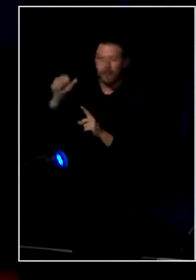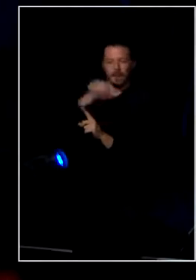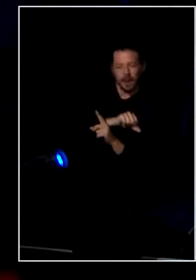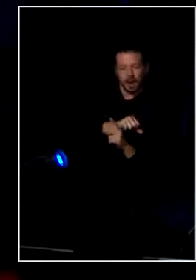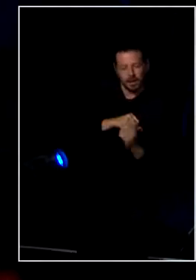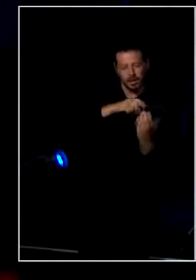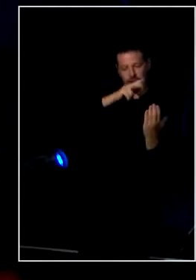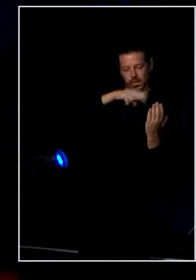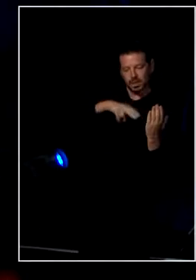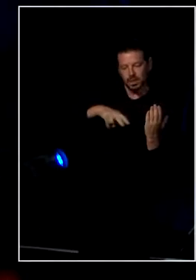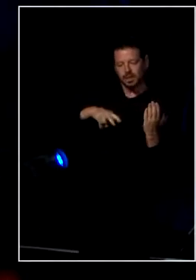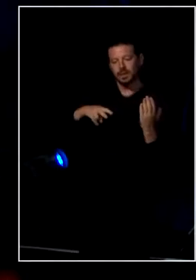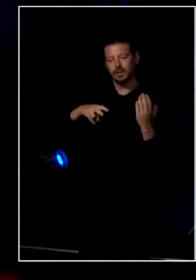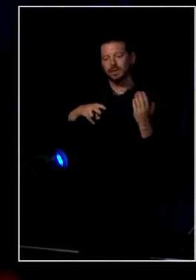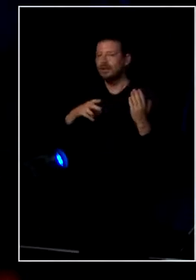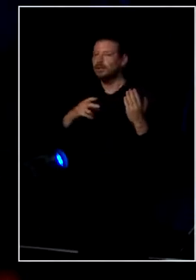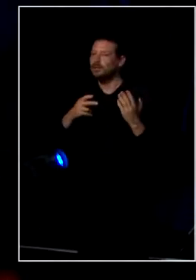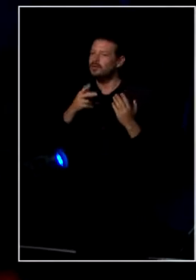another piece.